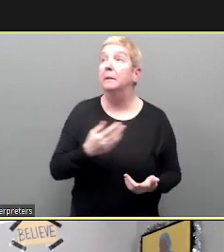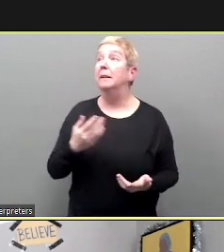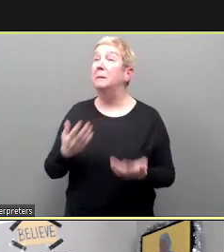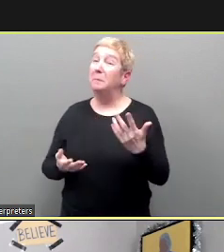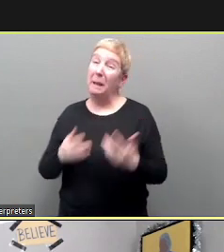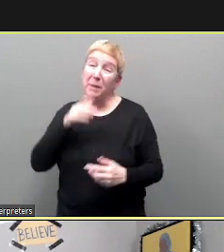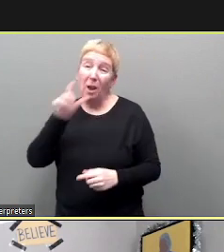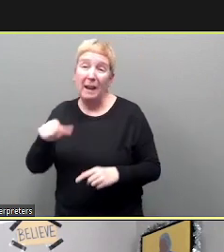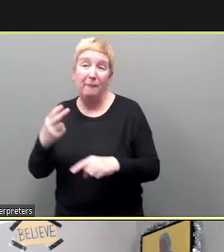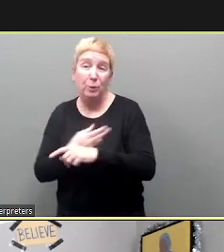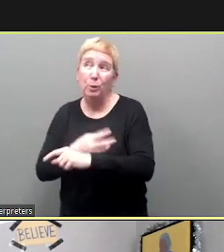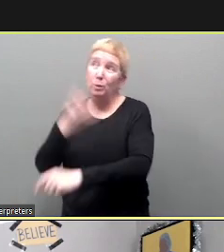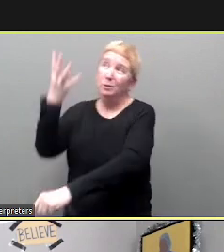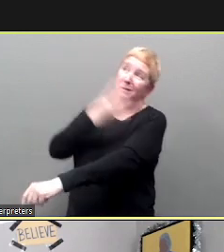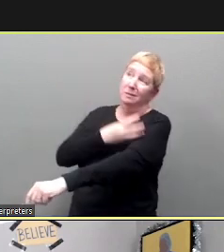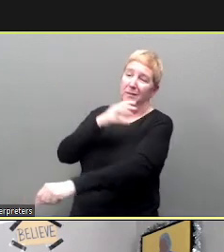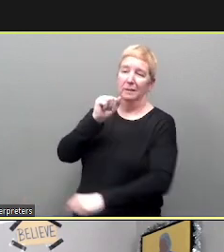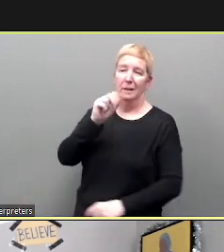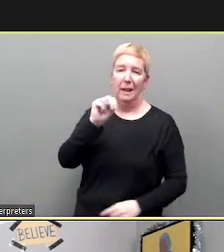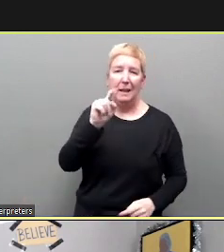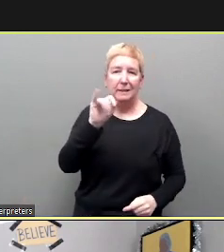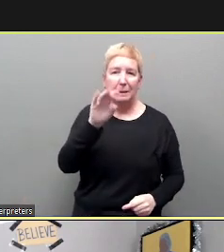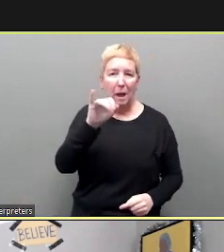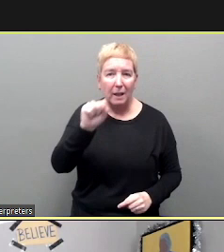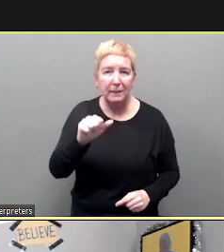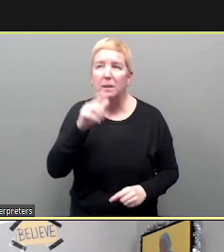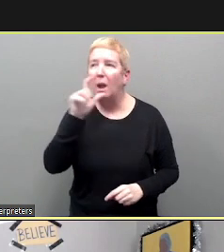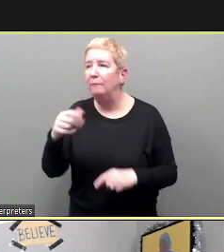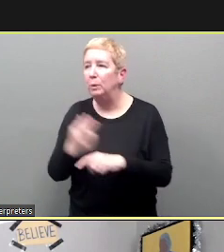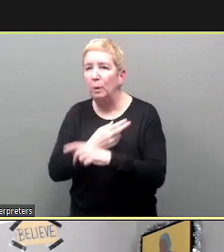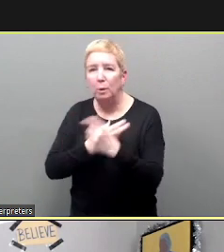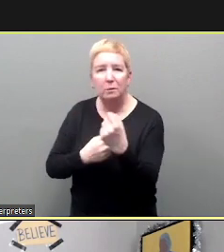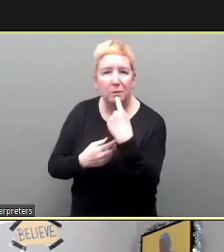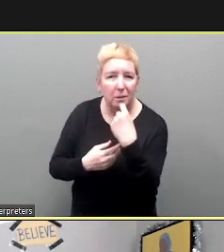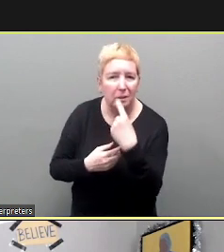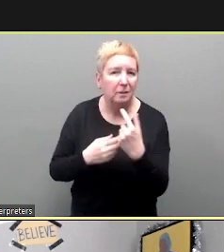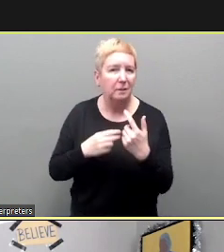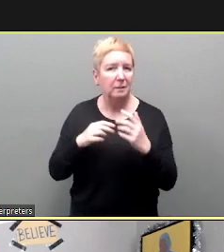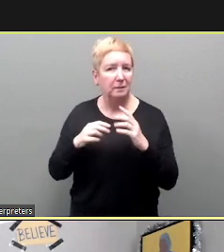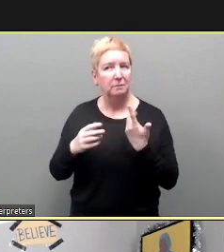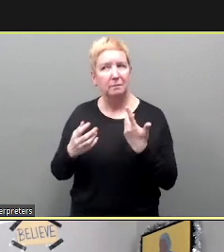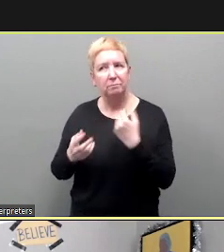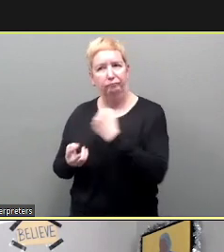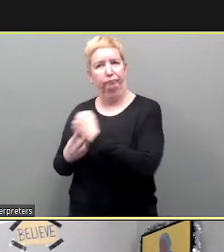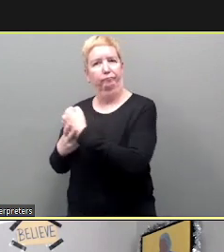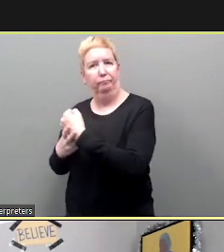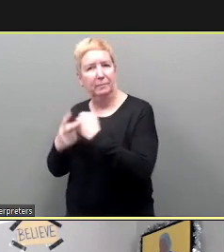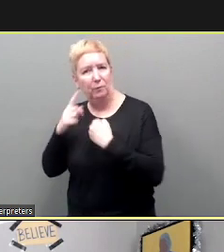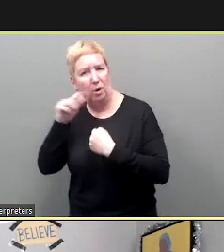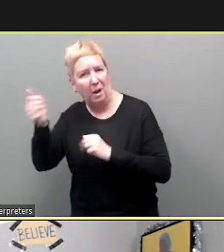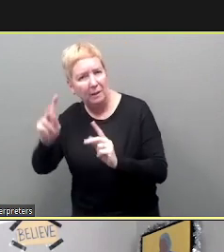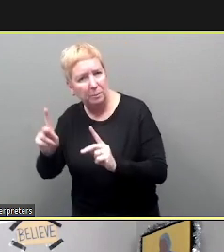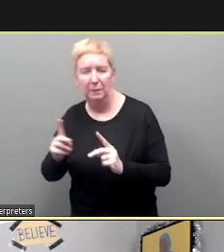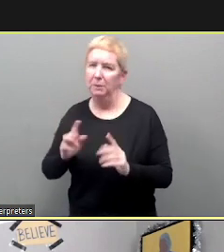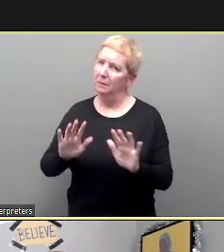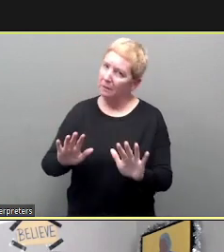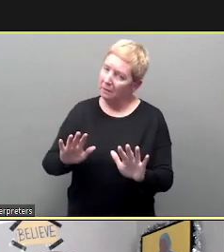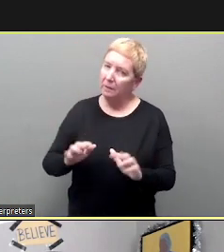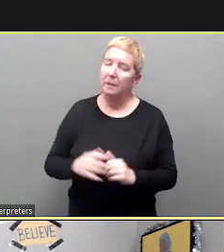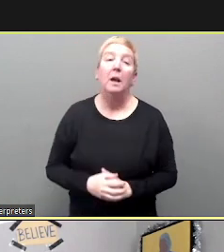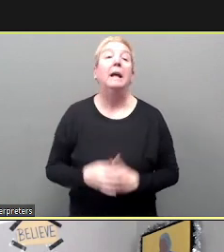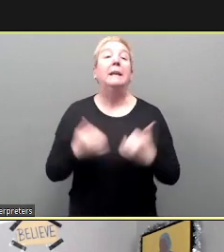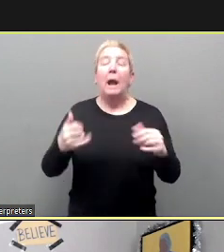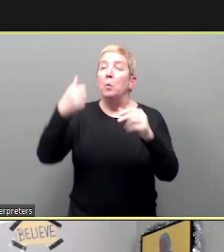monoclonal antibodies or medications. So we wanted to just go over with everybody again all the